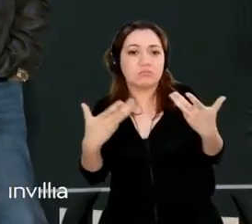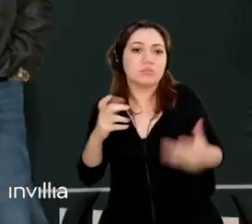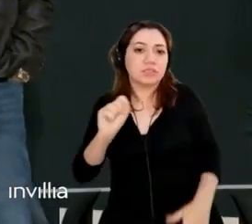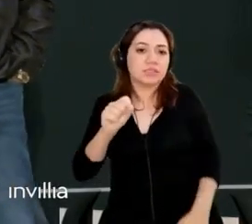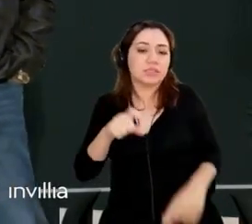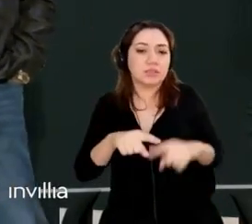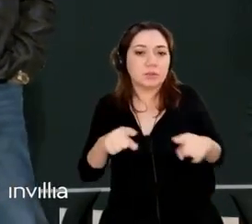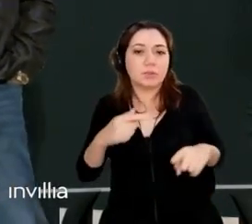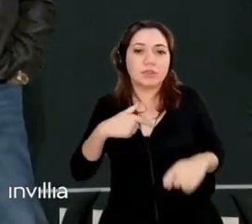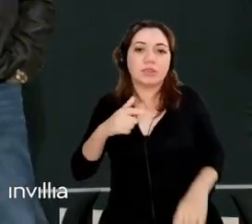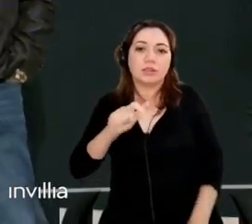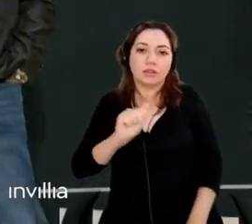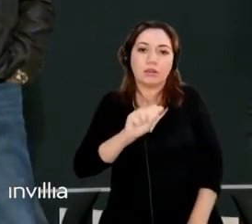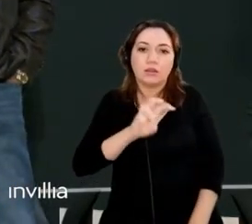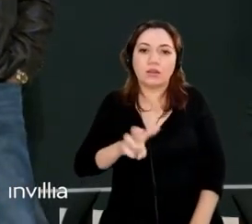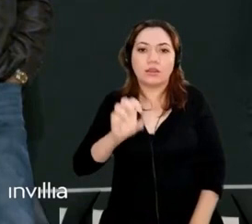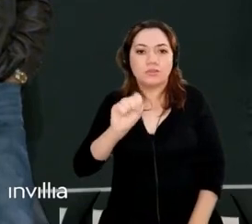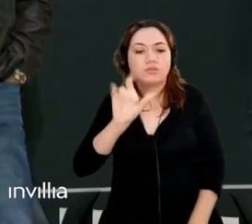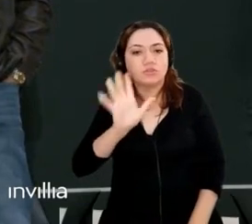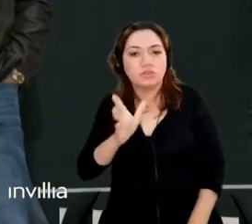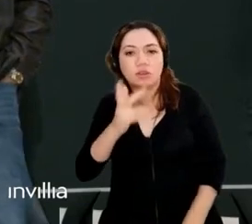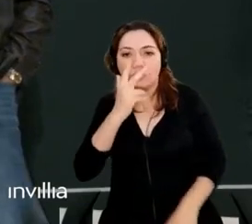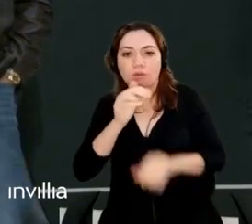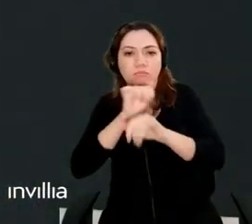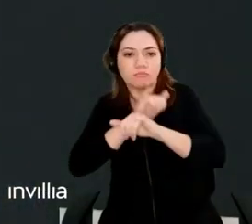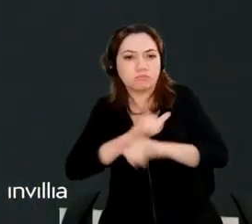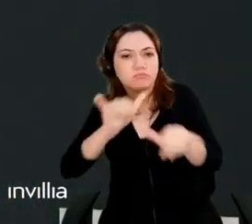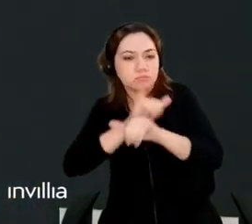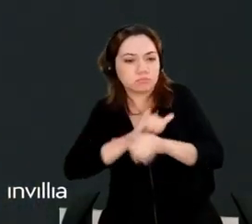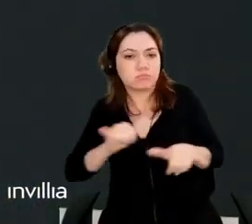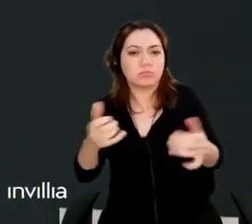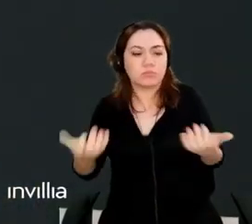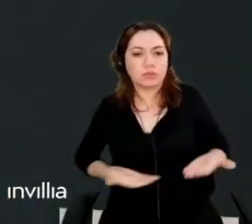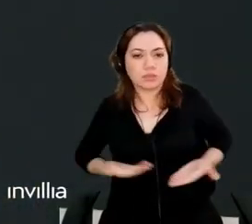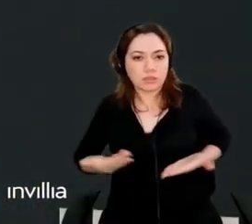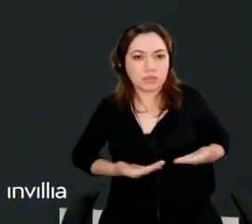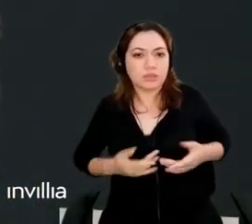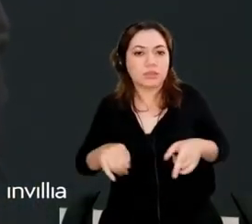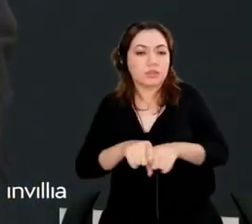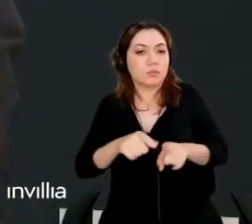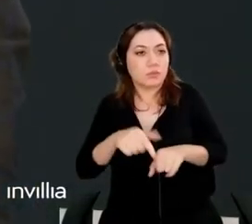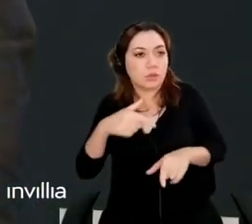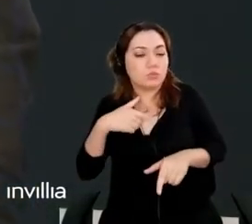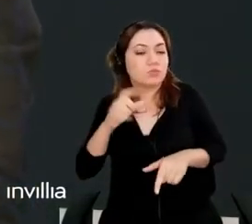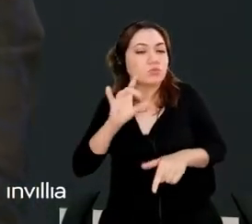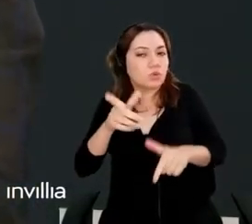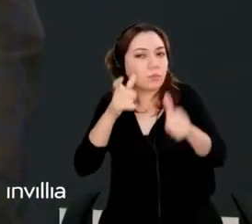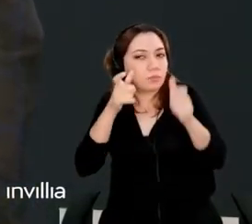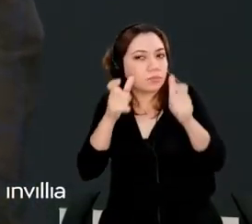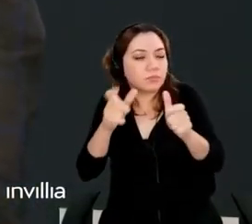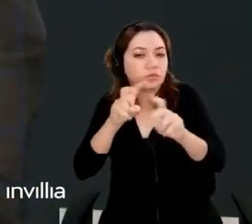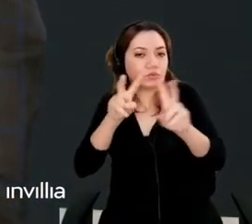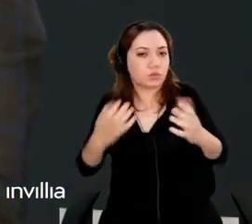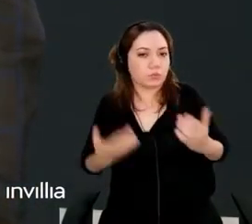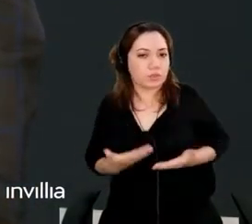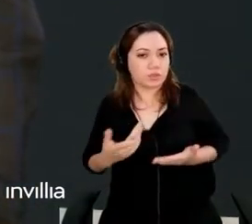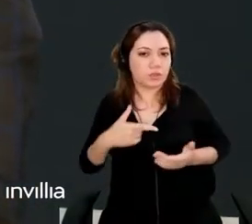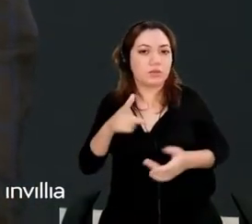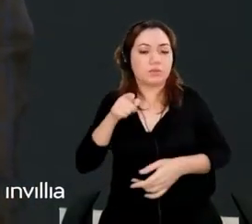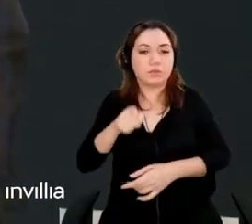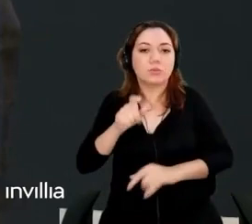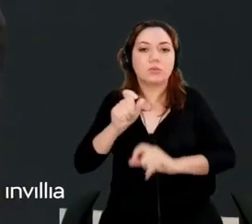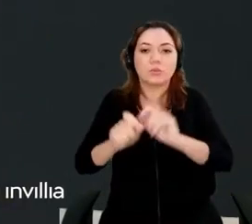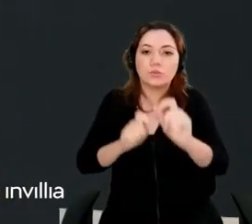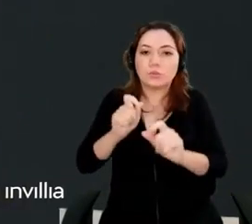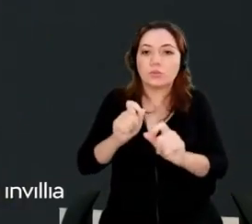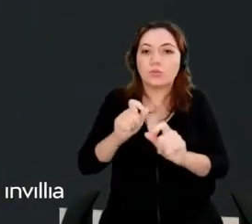recently. Q is fascinating. I'm keeping my eye on it just to see, you know, where it's used, how it's used, and